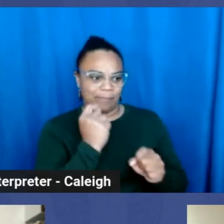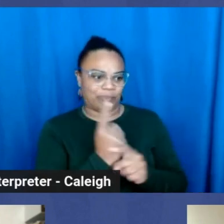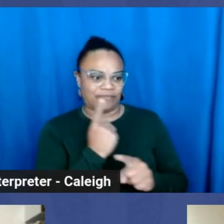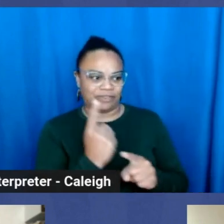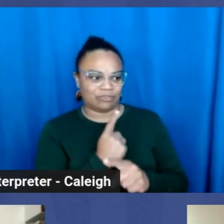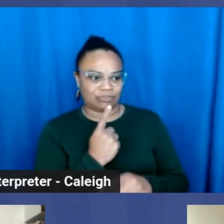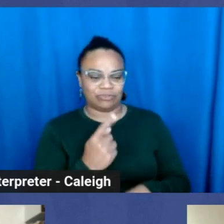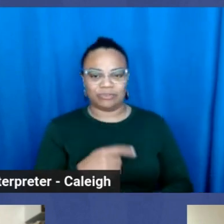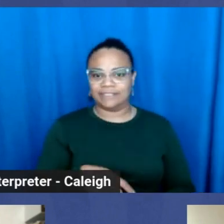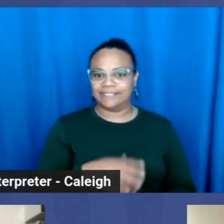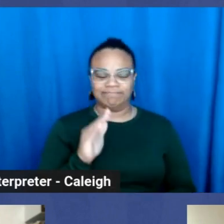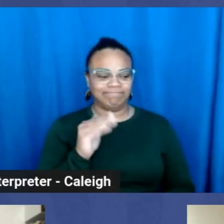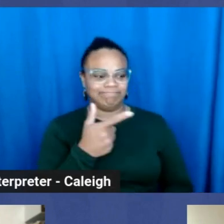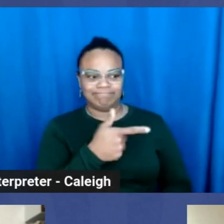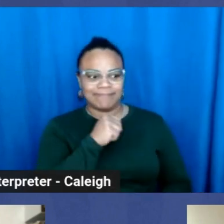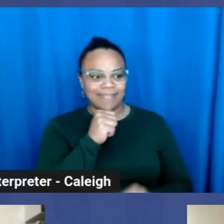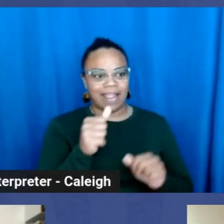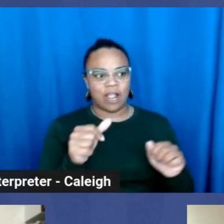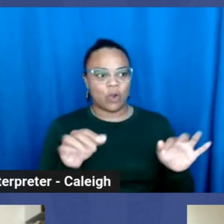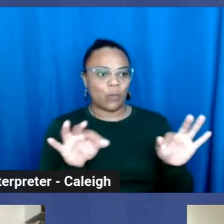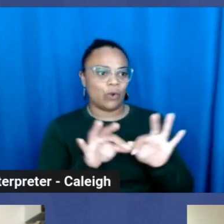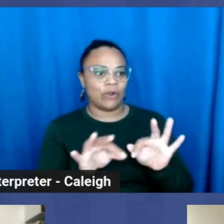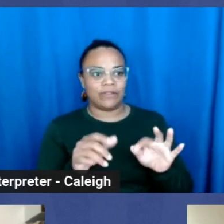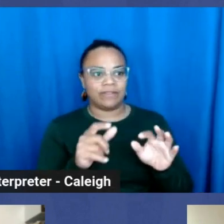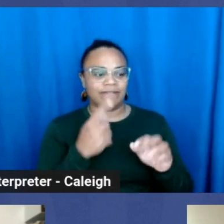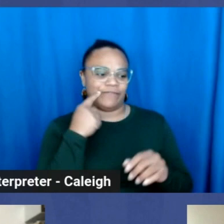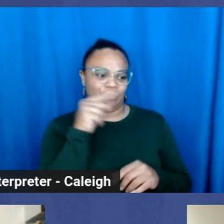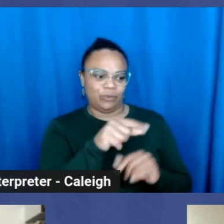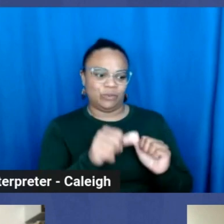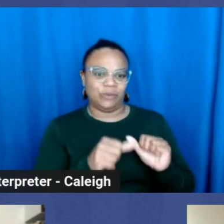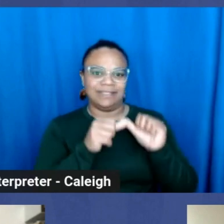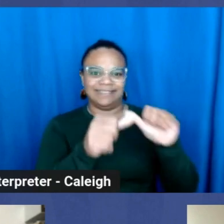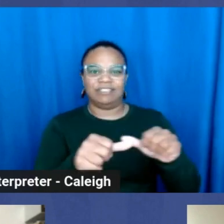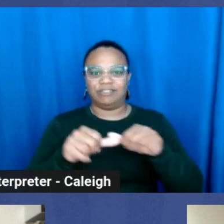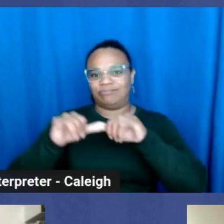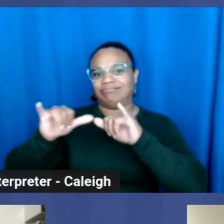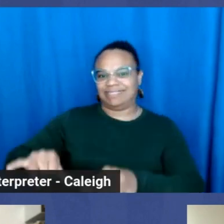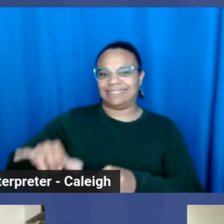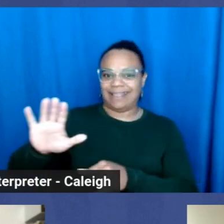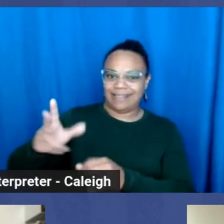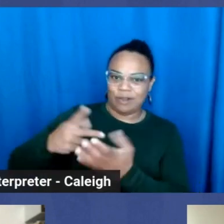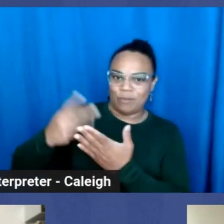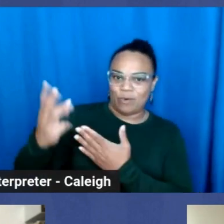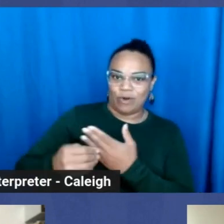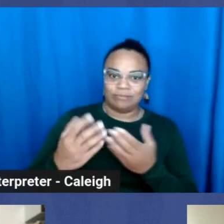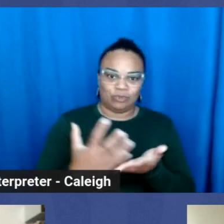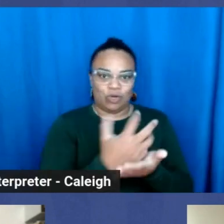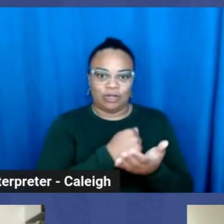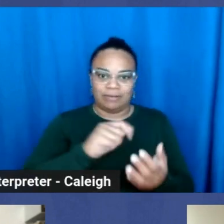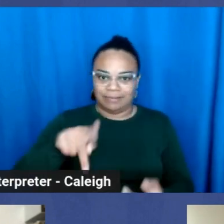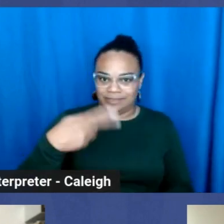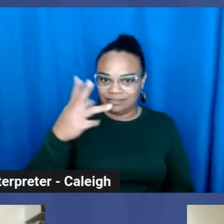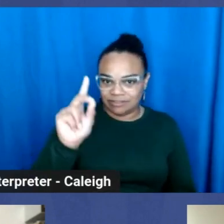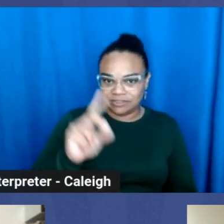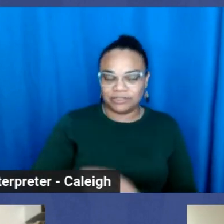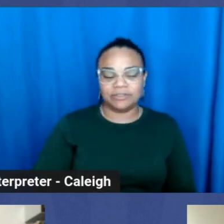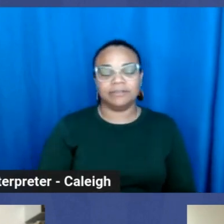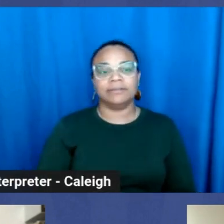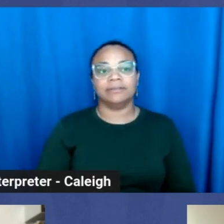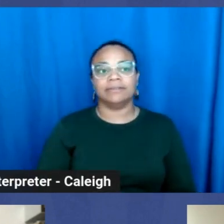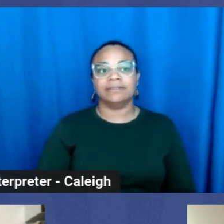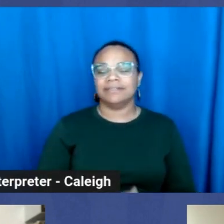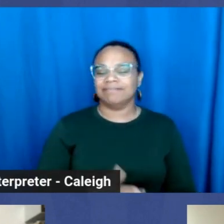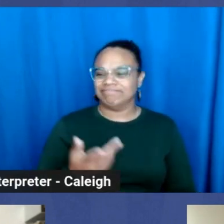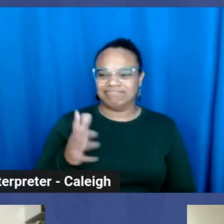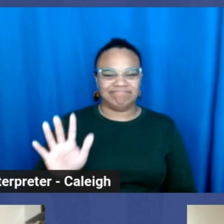am unworthy of continuing on in the program to earn my doctorate because of that was